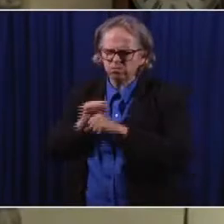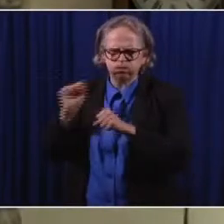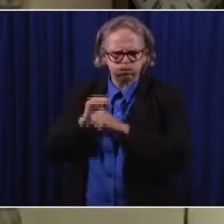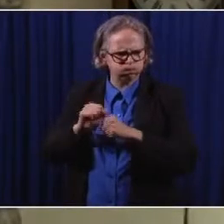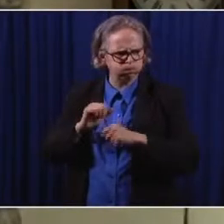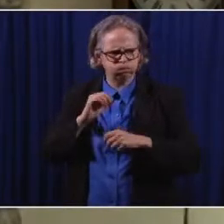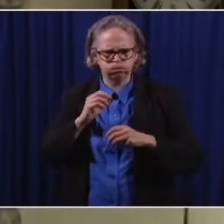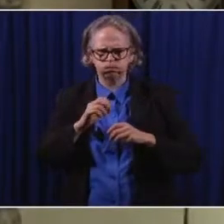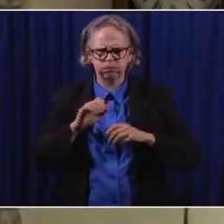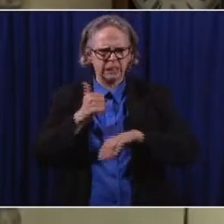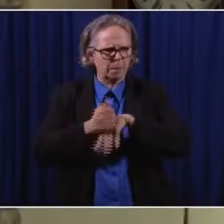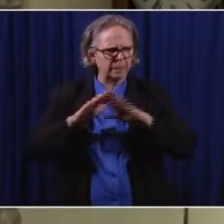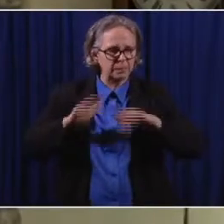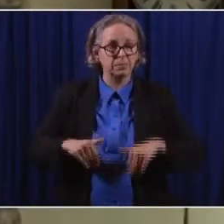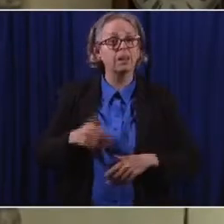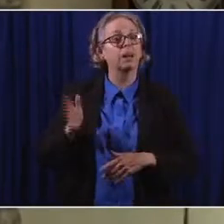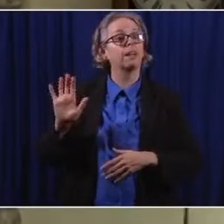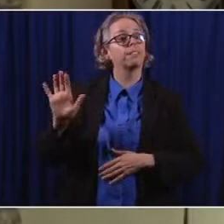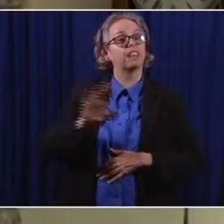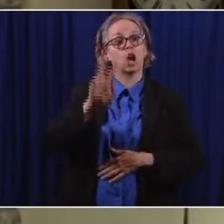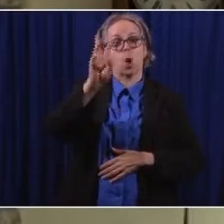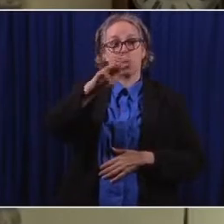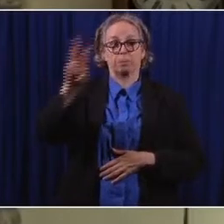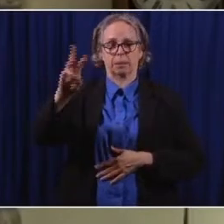website at